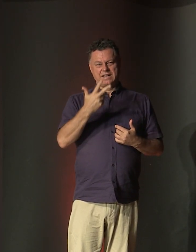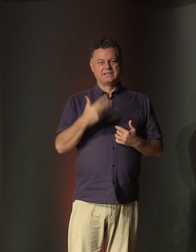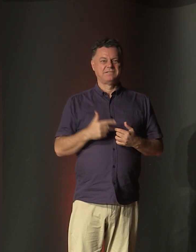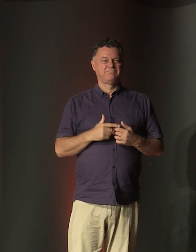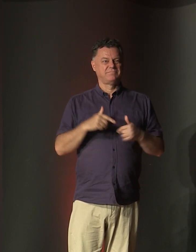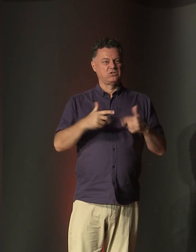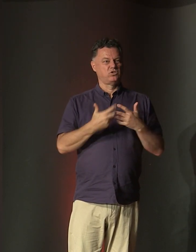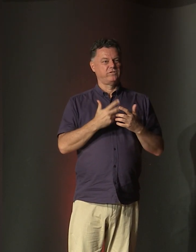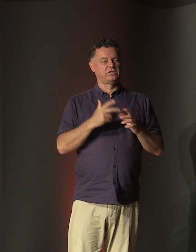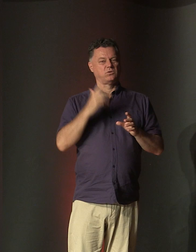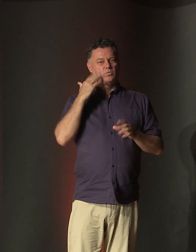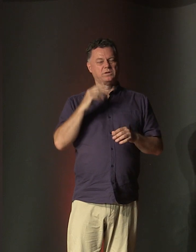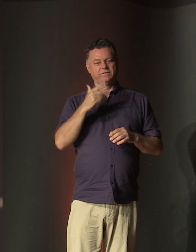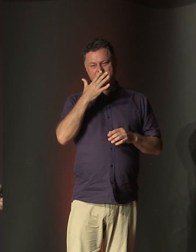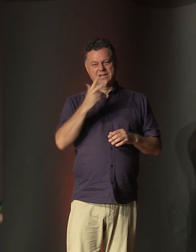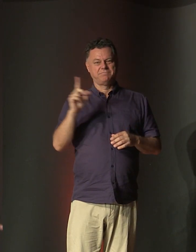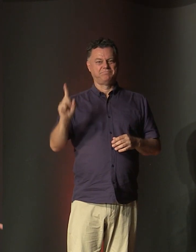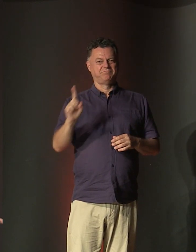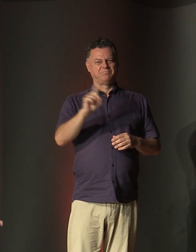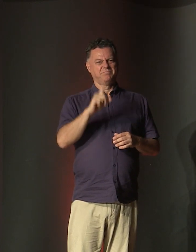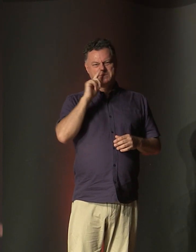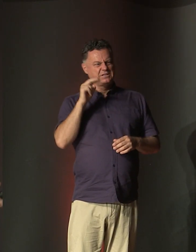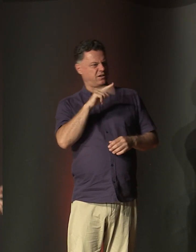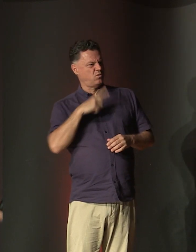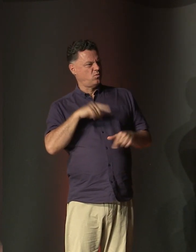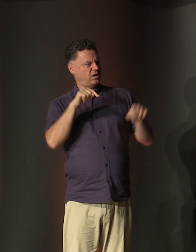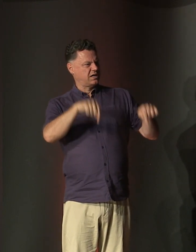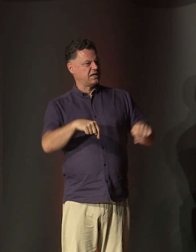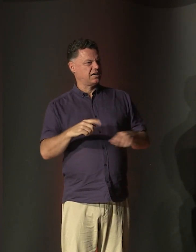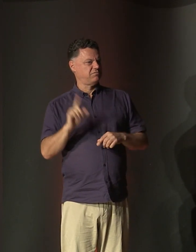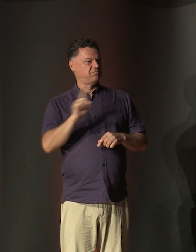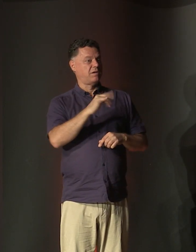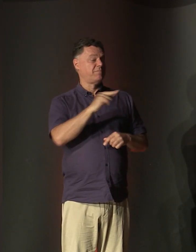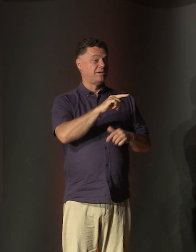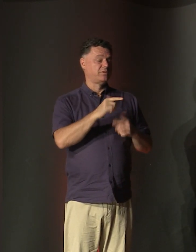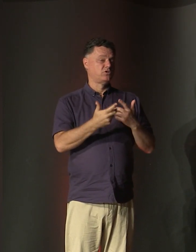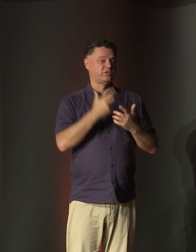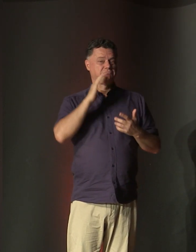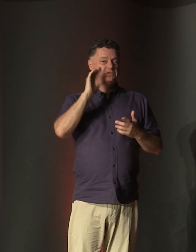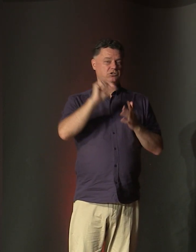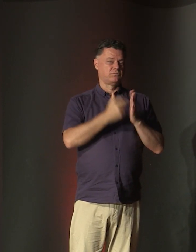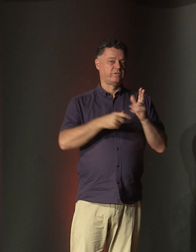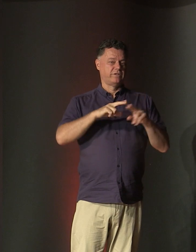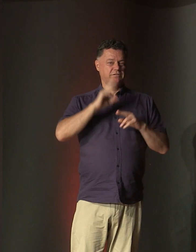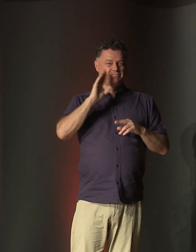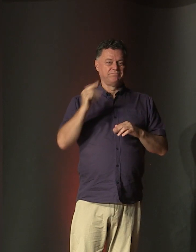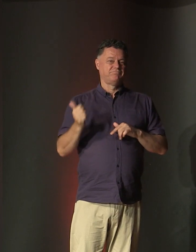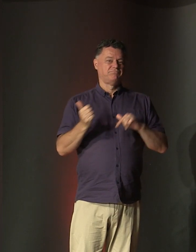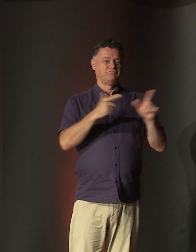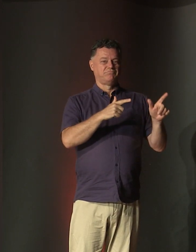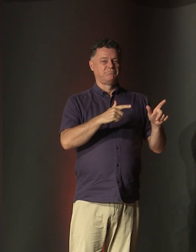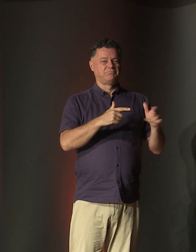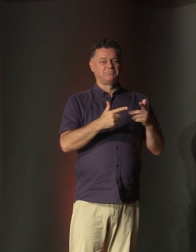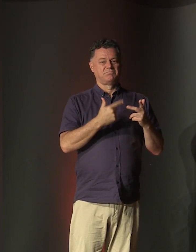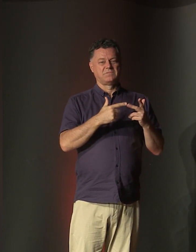across campus. Why is she there? Well, she could be a professor on her way to yet another